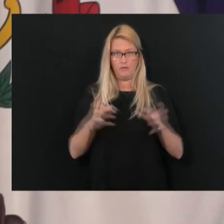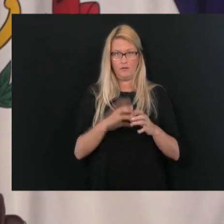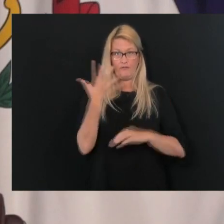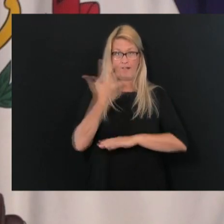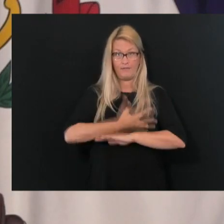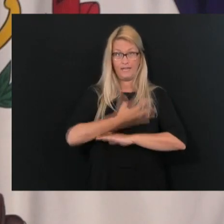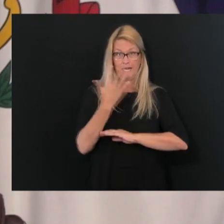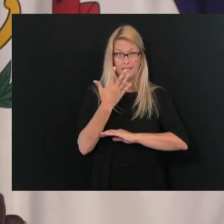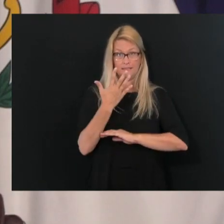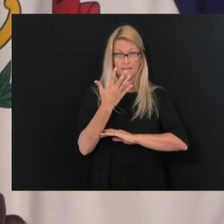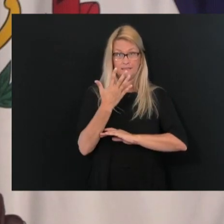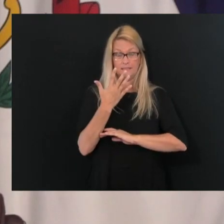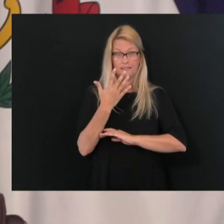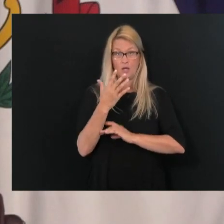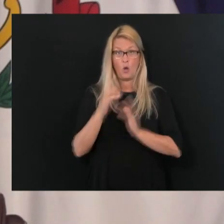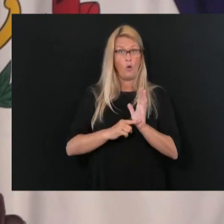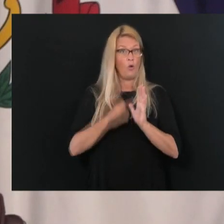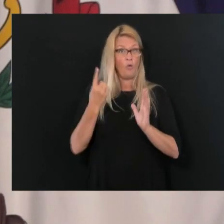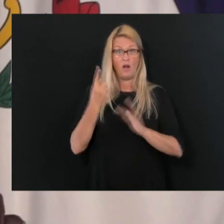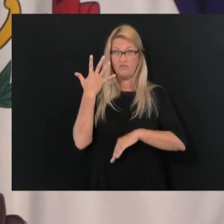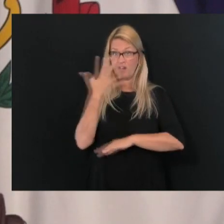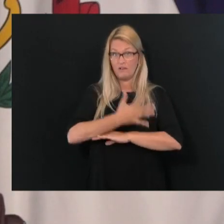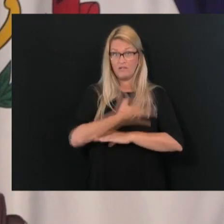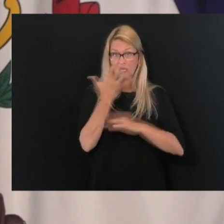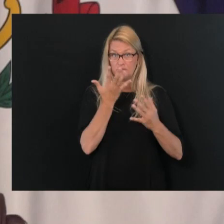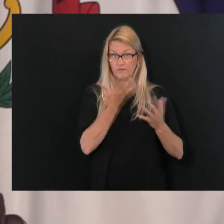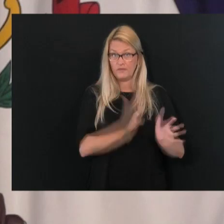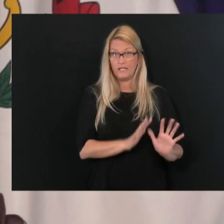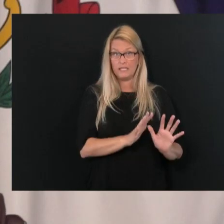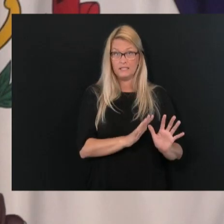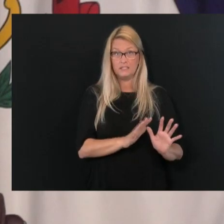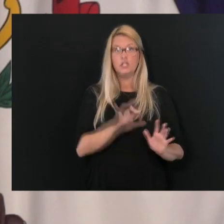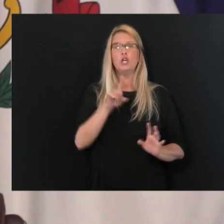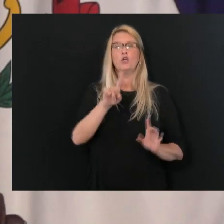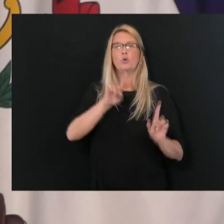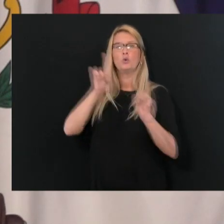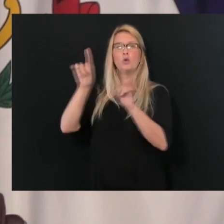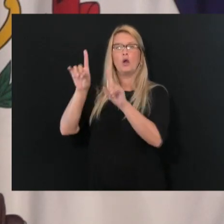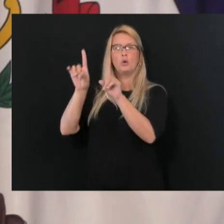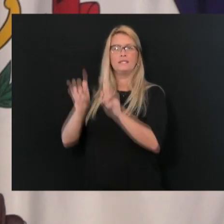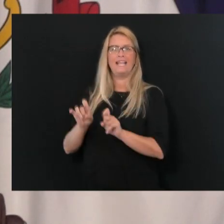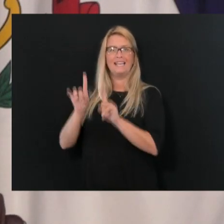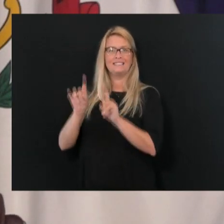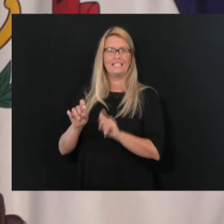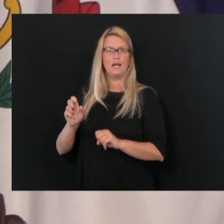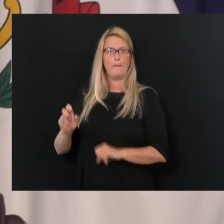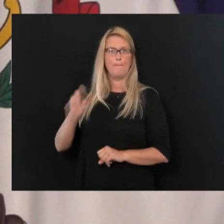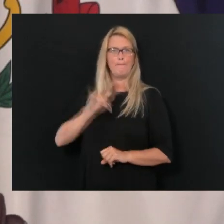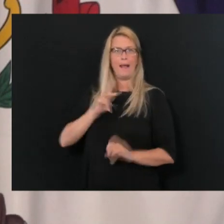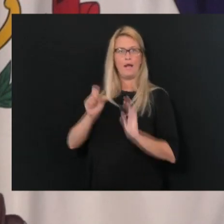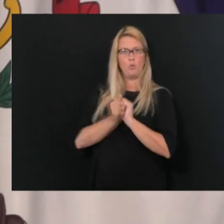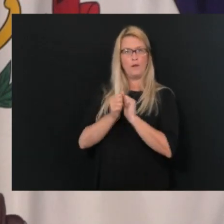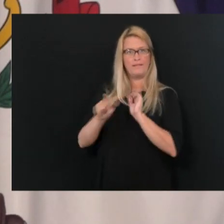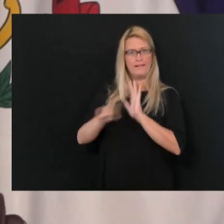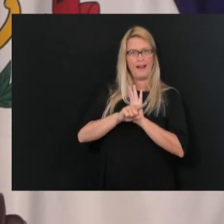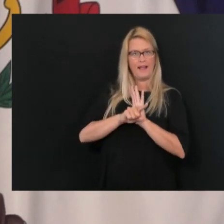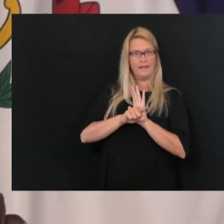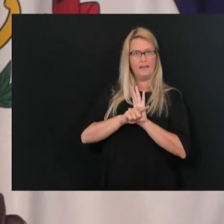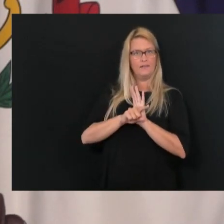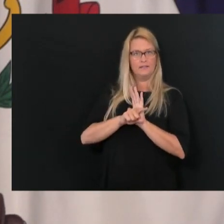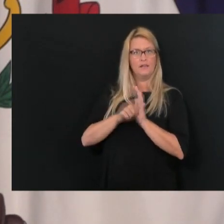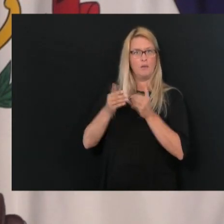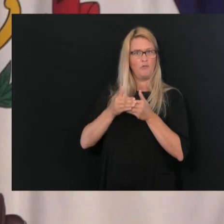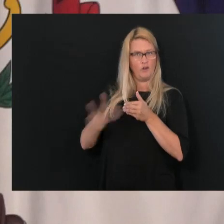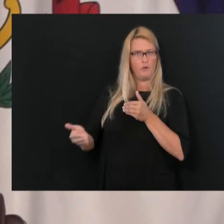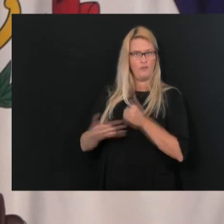then after the 5 days of self-quarantine, you had to be tested and come back a negative test before we could go